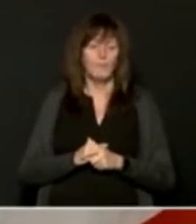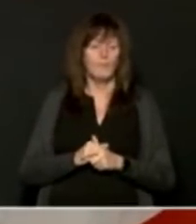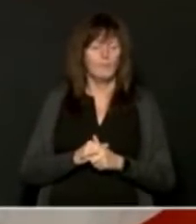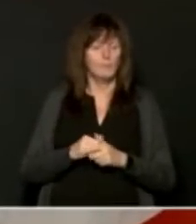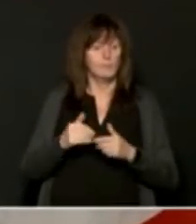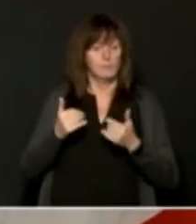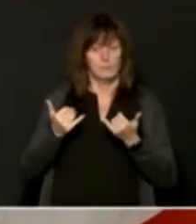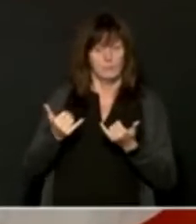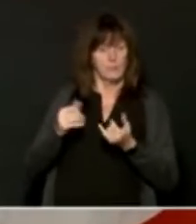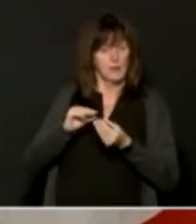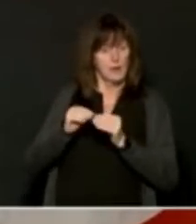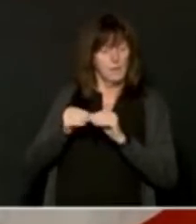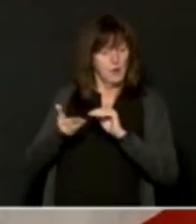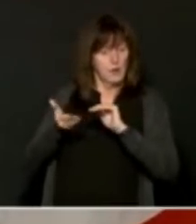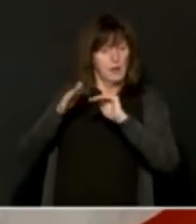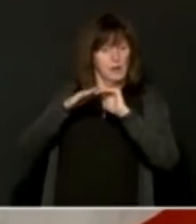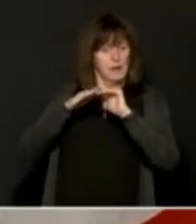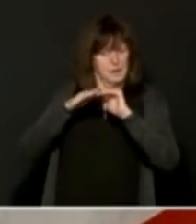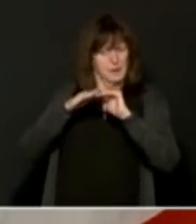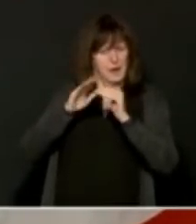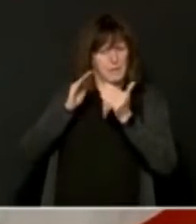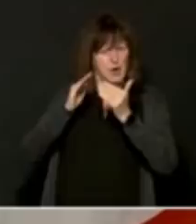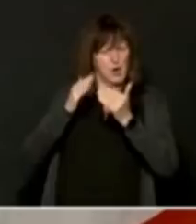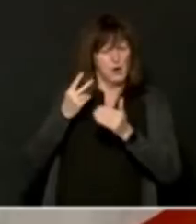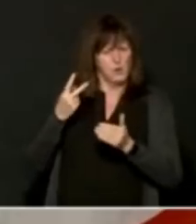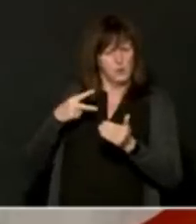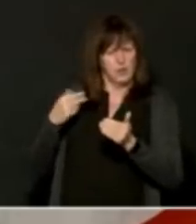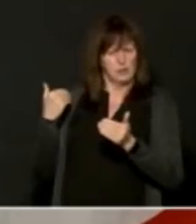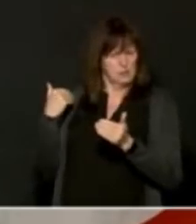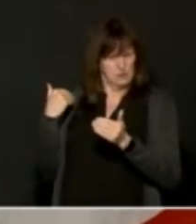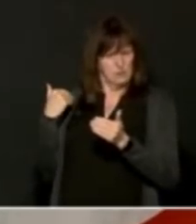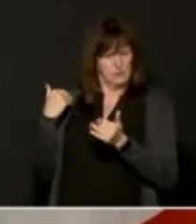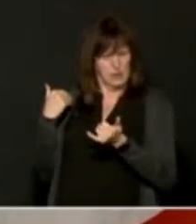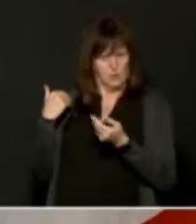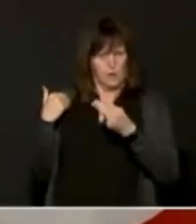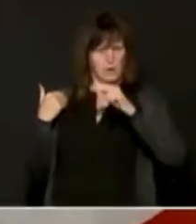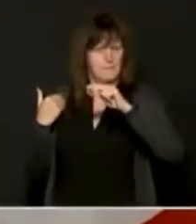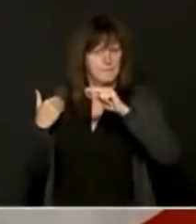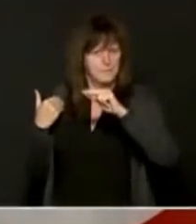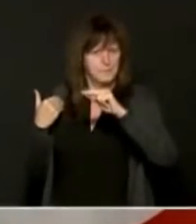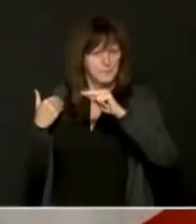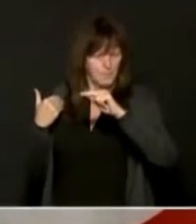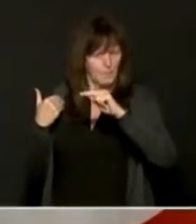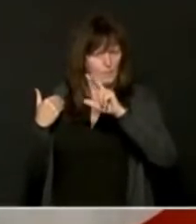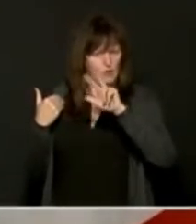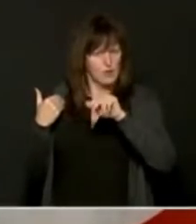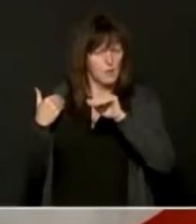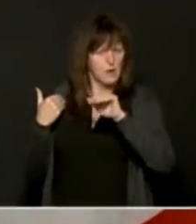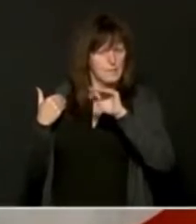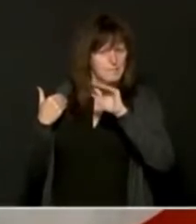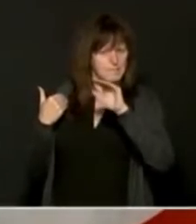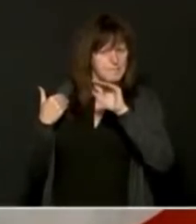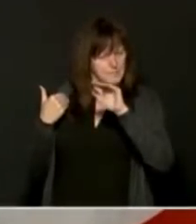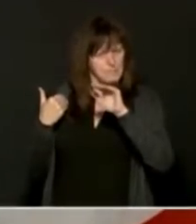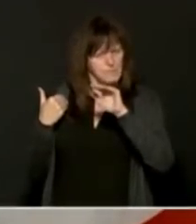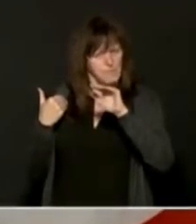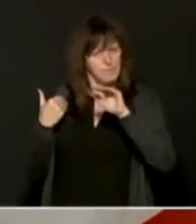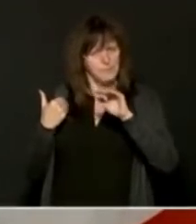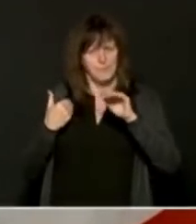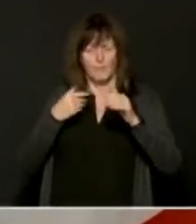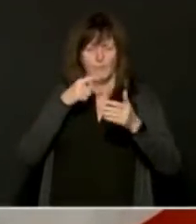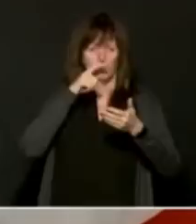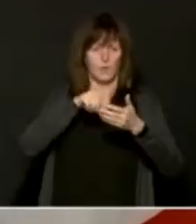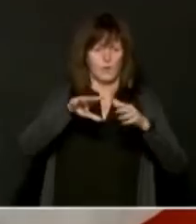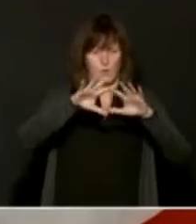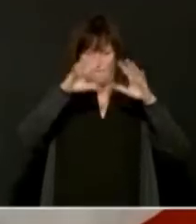days, we are seeing some early signs of improvement. The public health